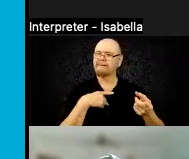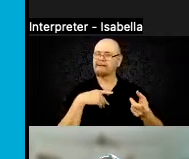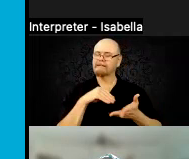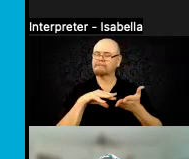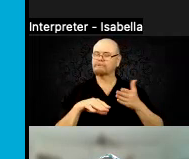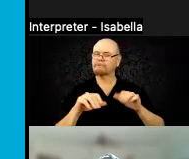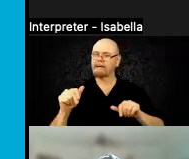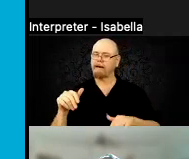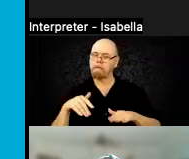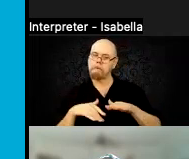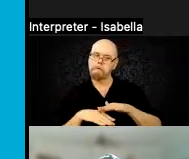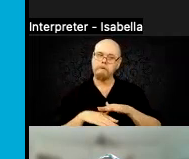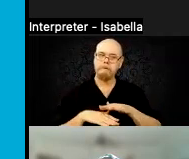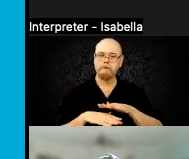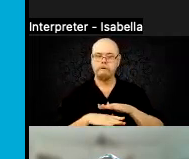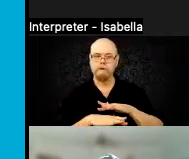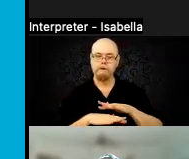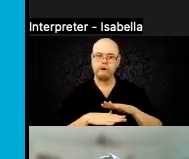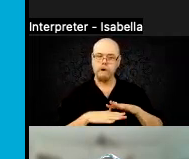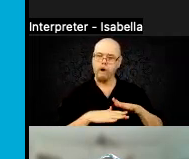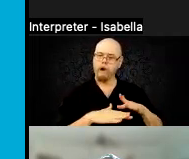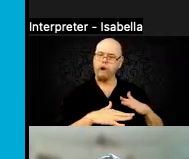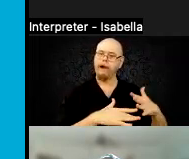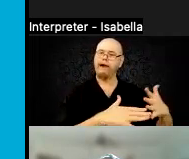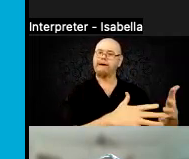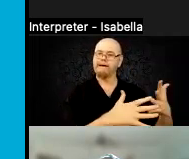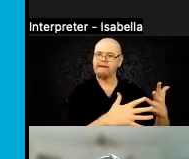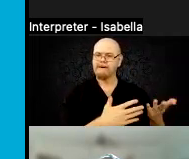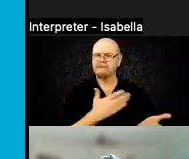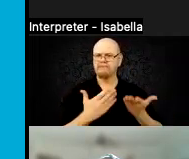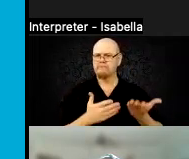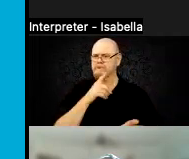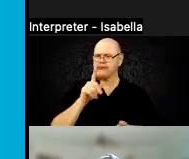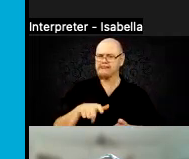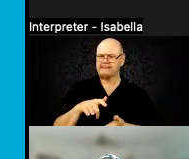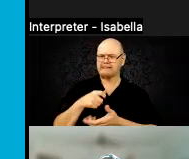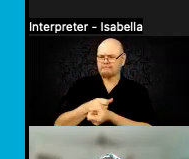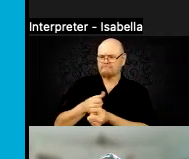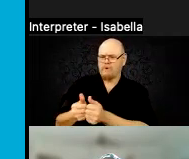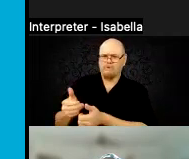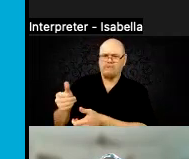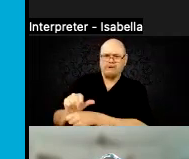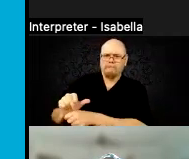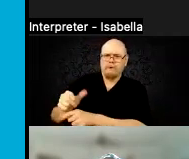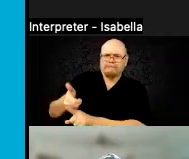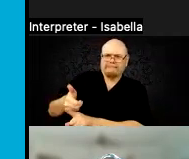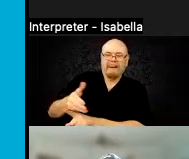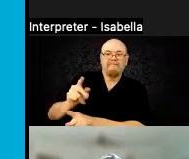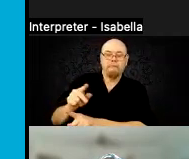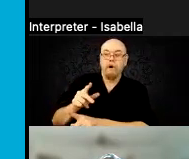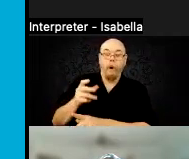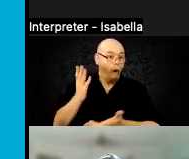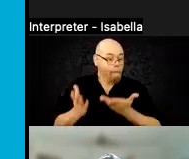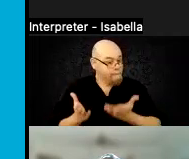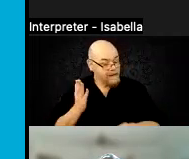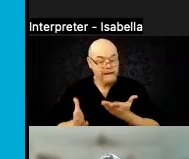right? And pursue their long-term goal. And they don't need supports with that part-time employment right now, right? Or it can be the other way around, right? Maybe